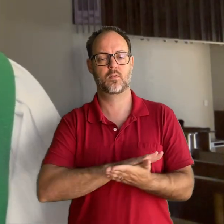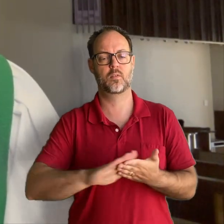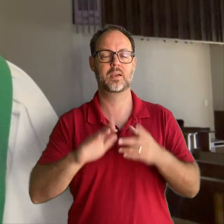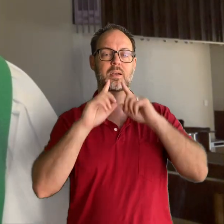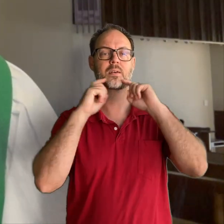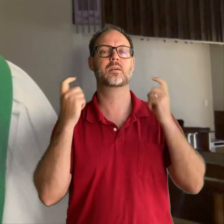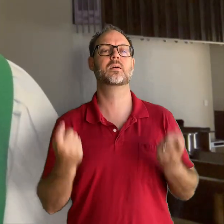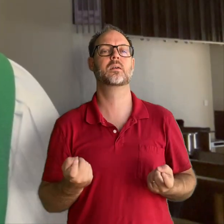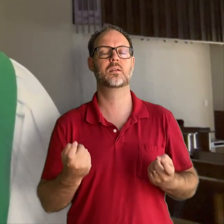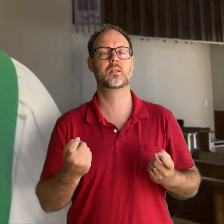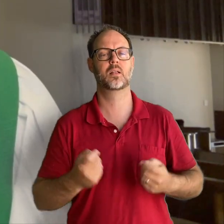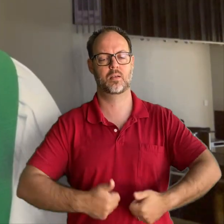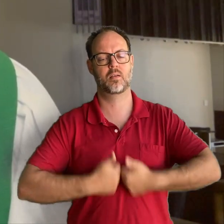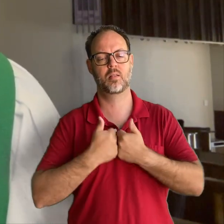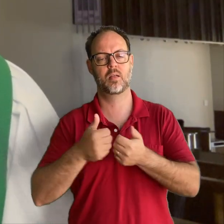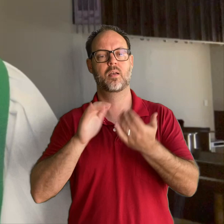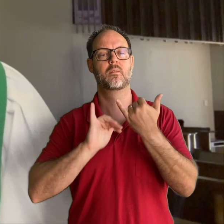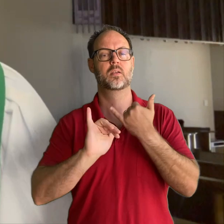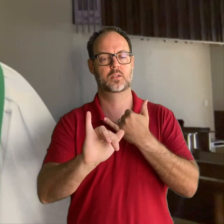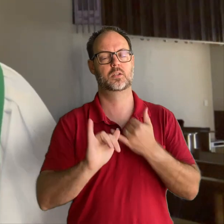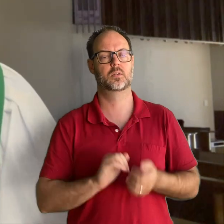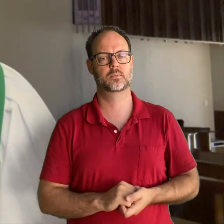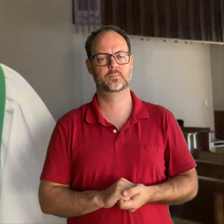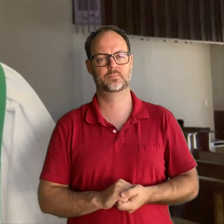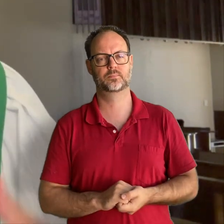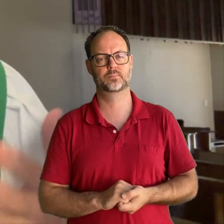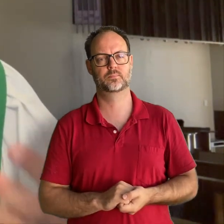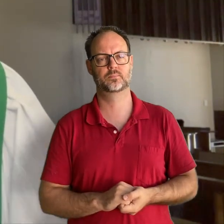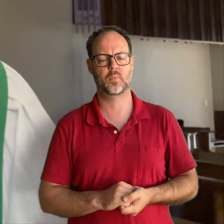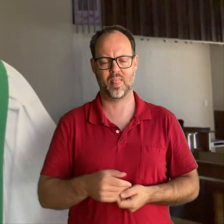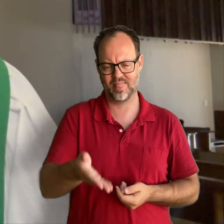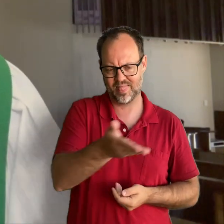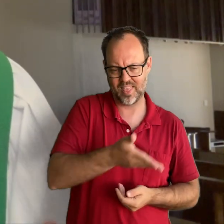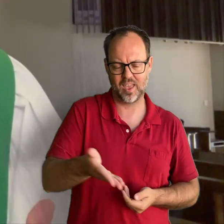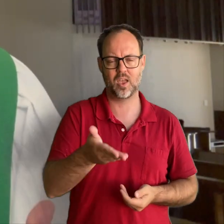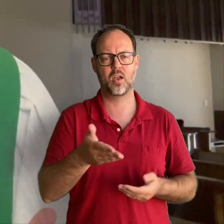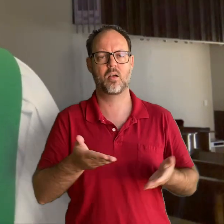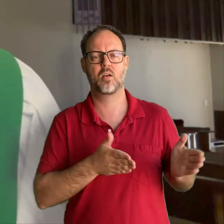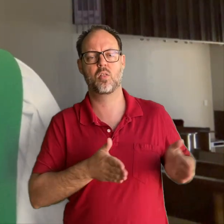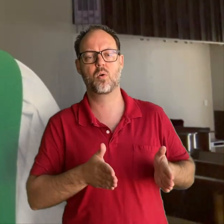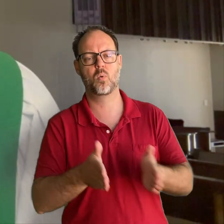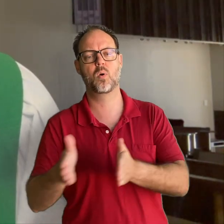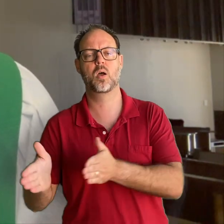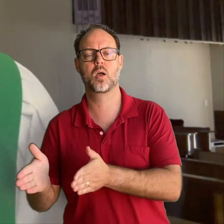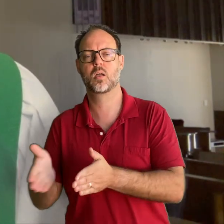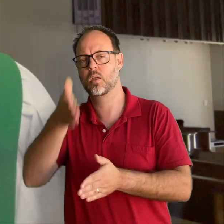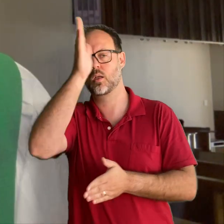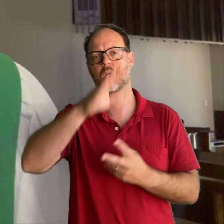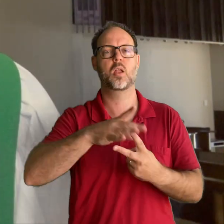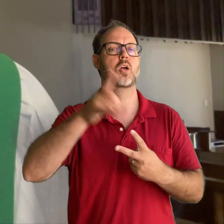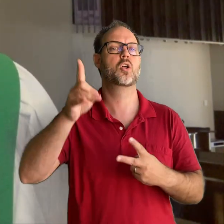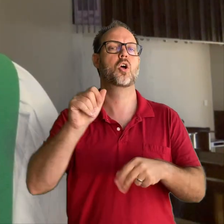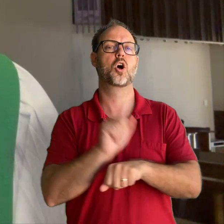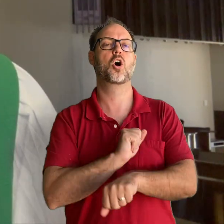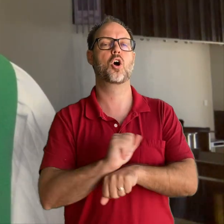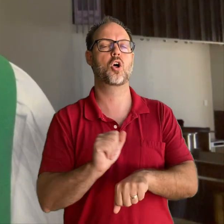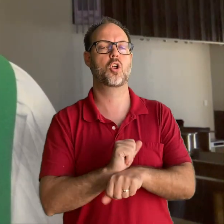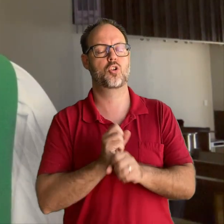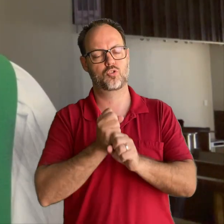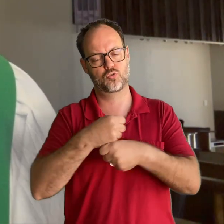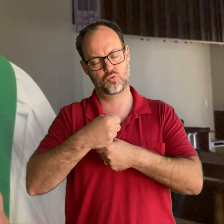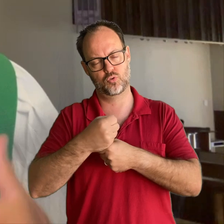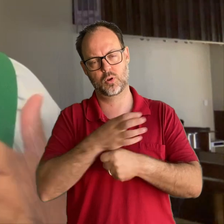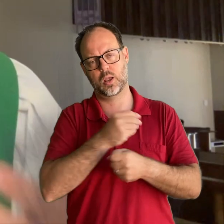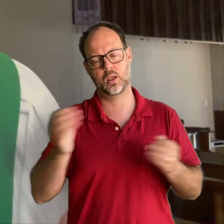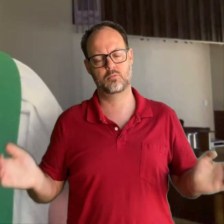of sins, and eternal life. They are the ways that God has chosen to work, to